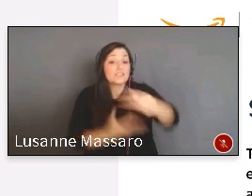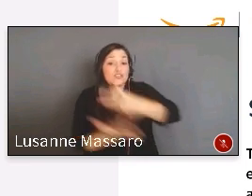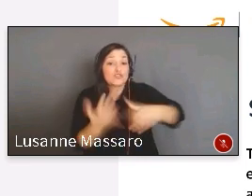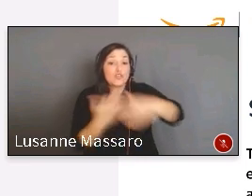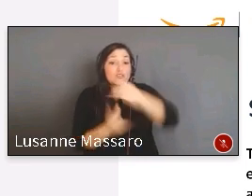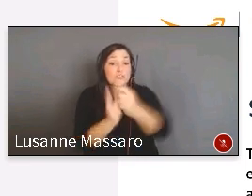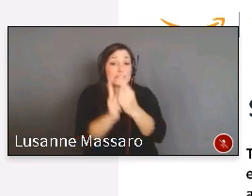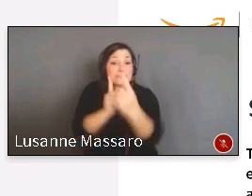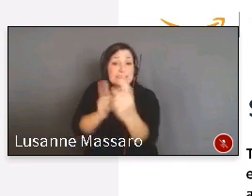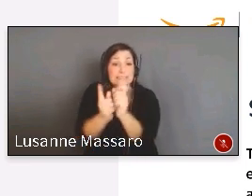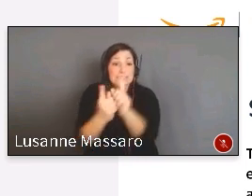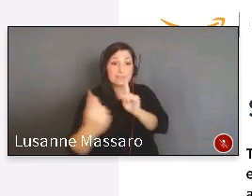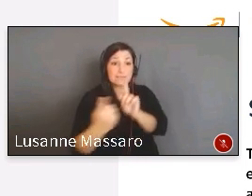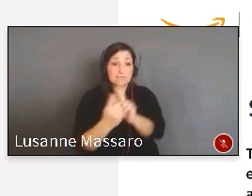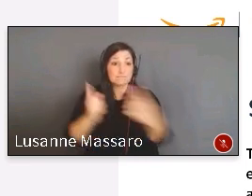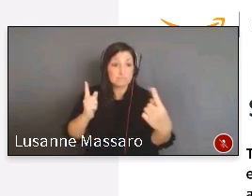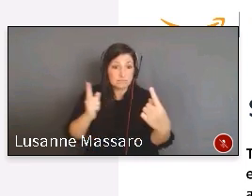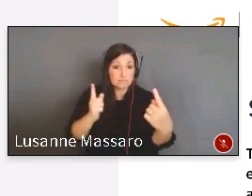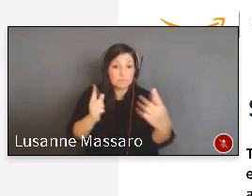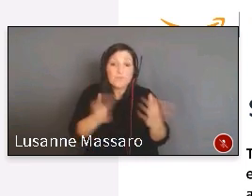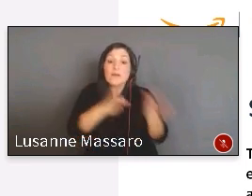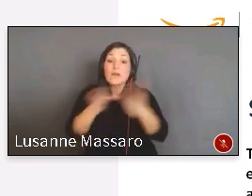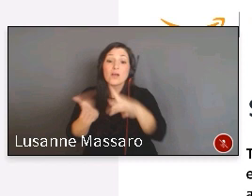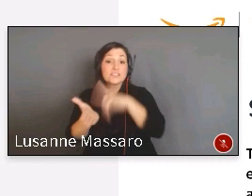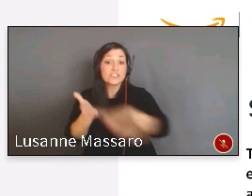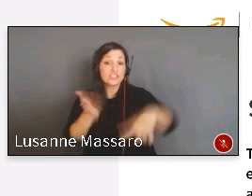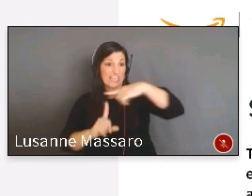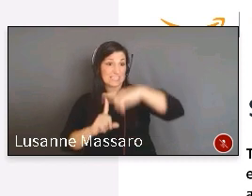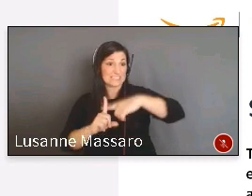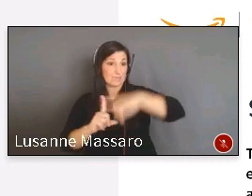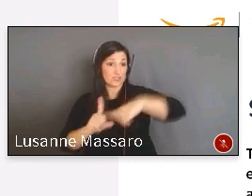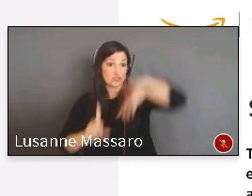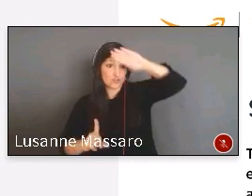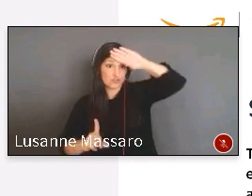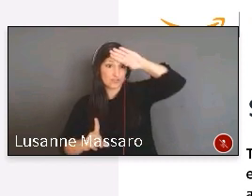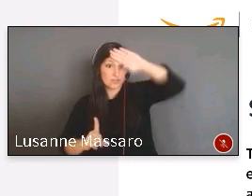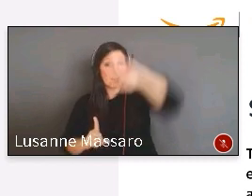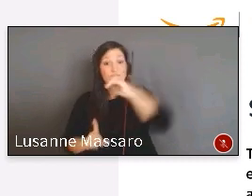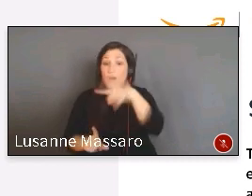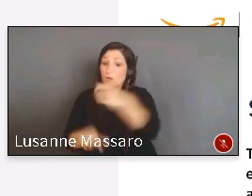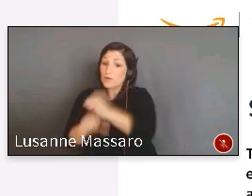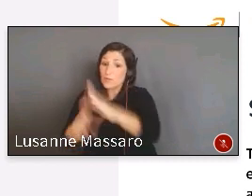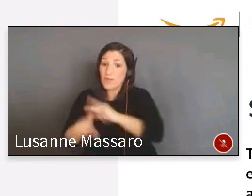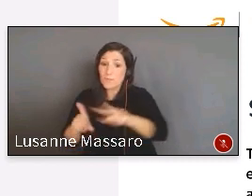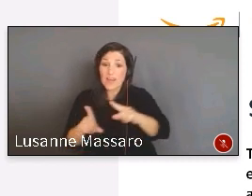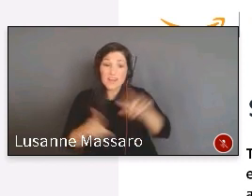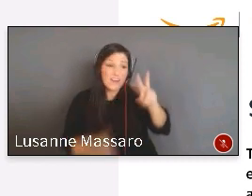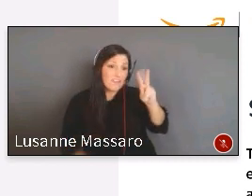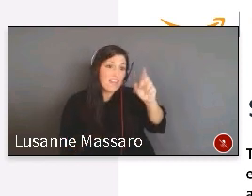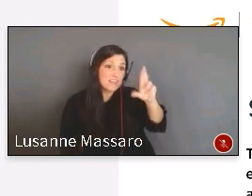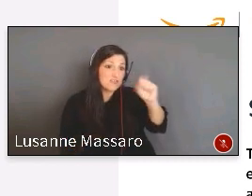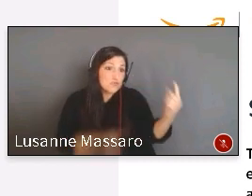our employees, but the vendors that come into our locations. And we have enhanced our cleaning